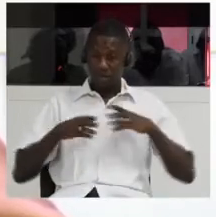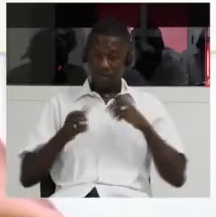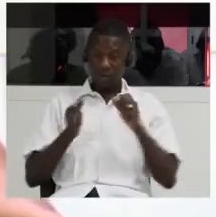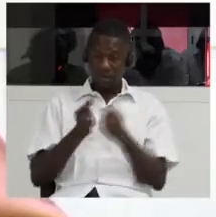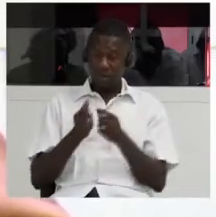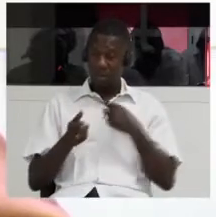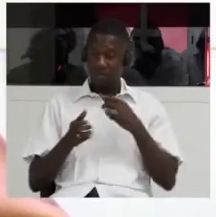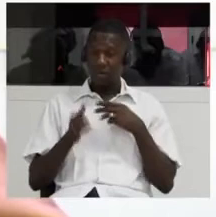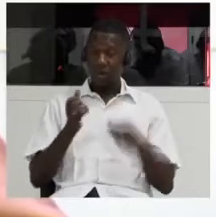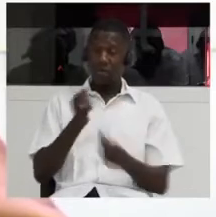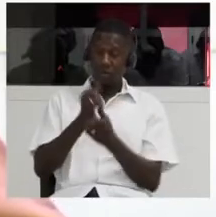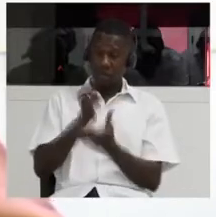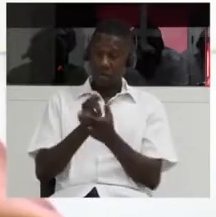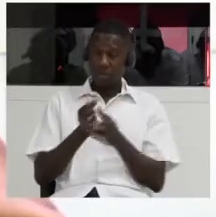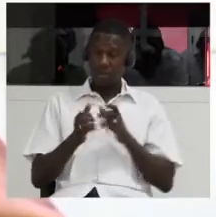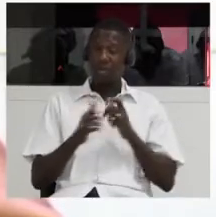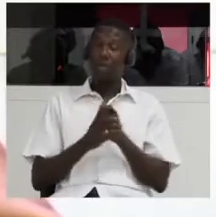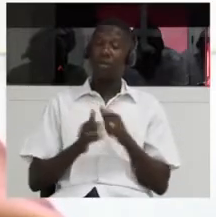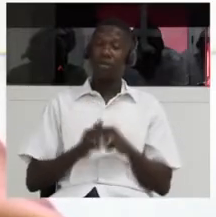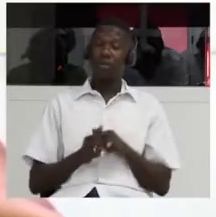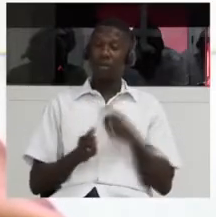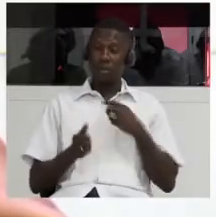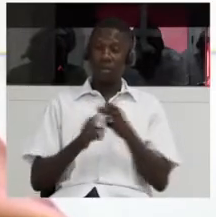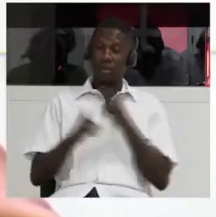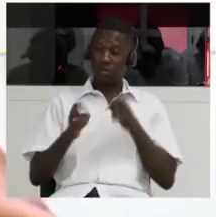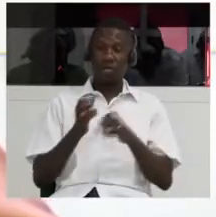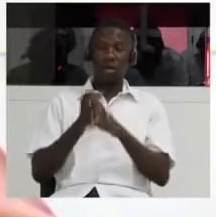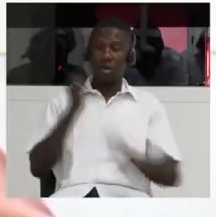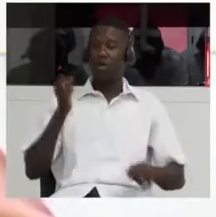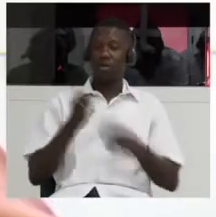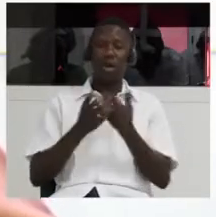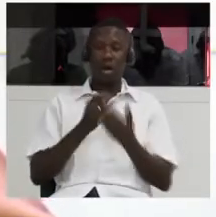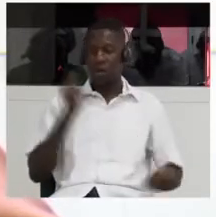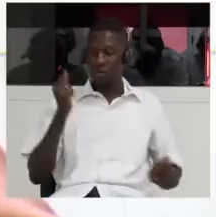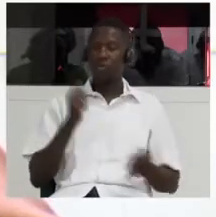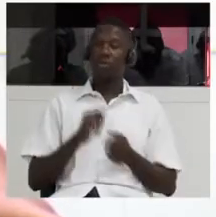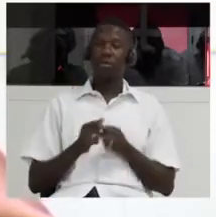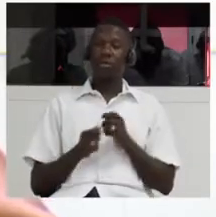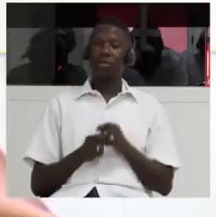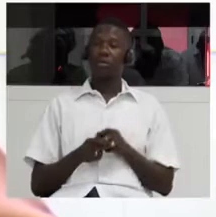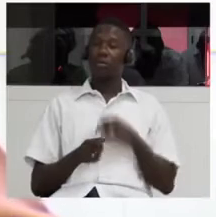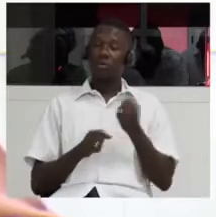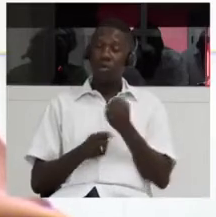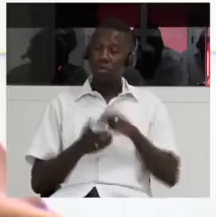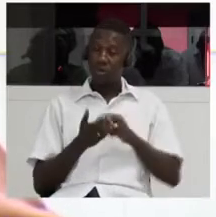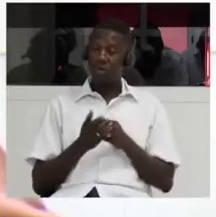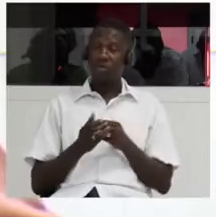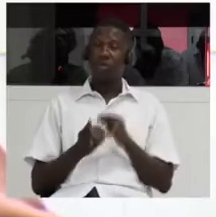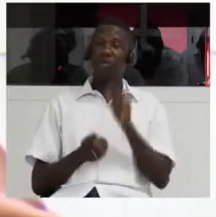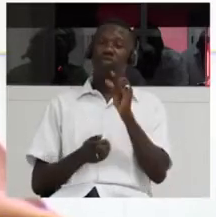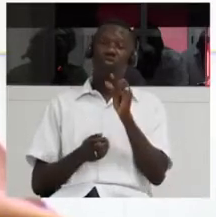if you make the weapon ready, the round will be extracted out immediately because of it is a smaller caliber to that particular